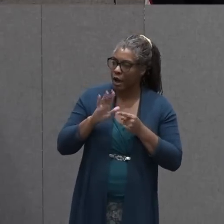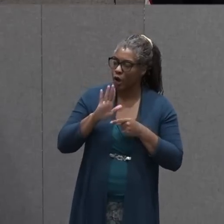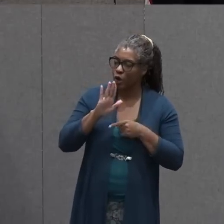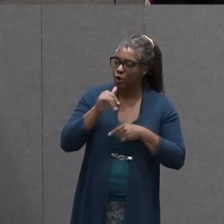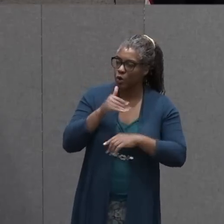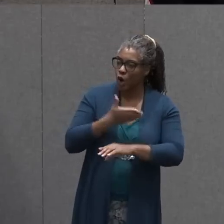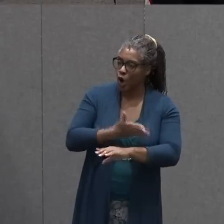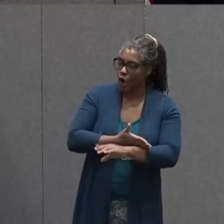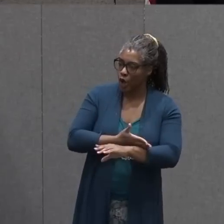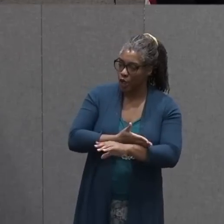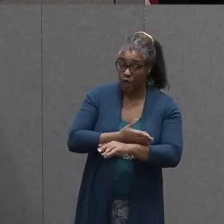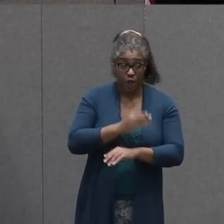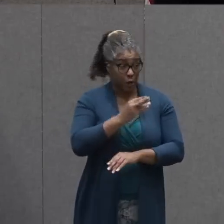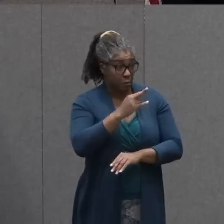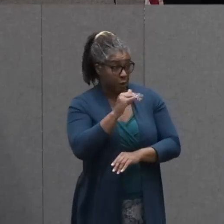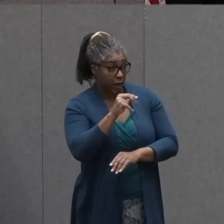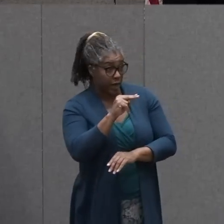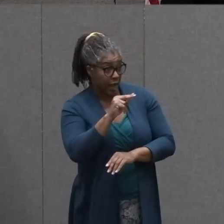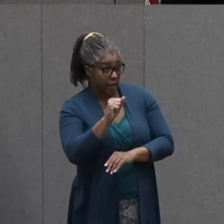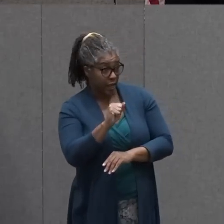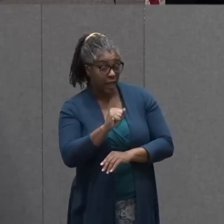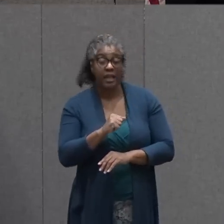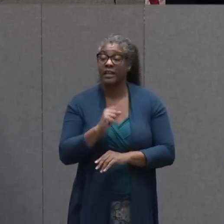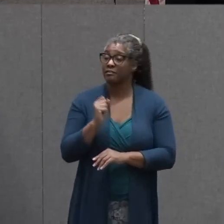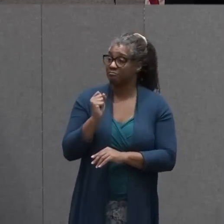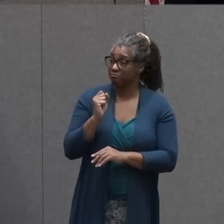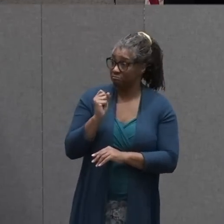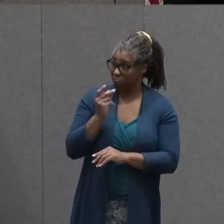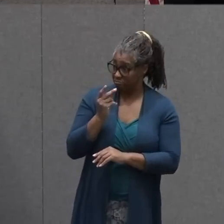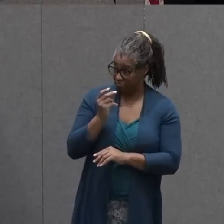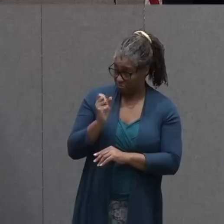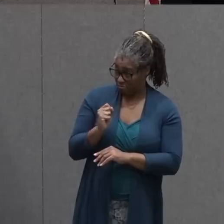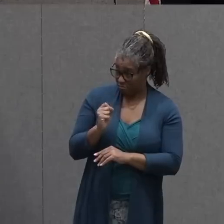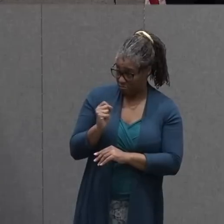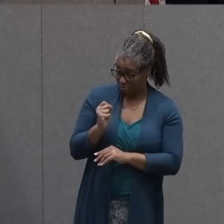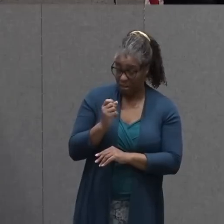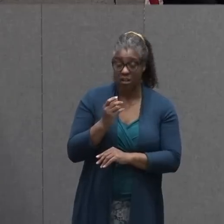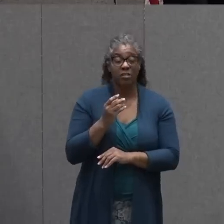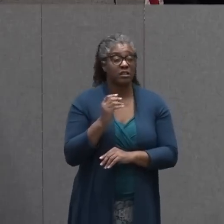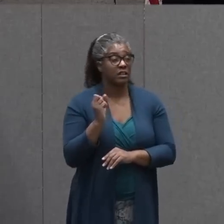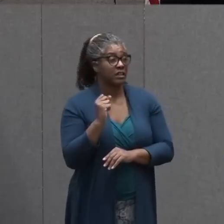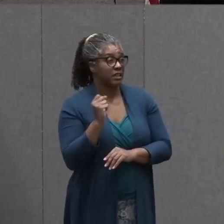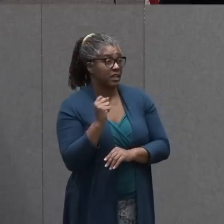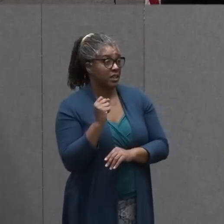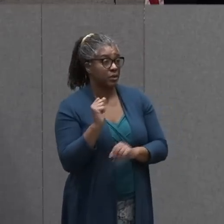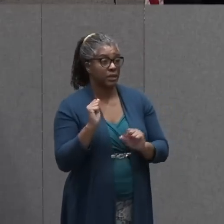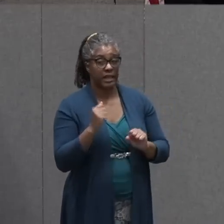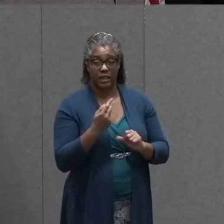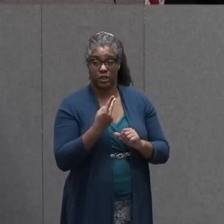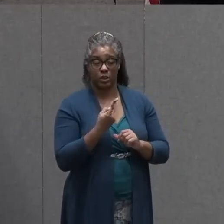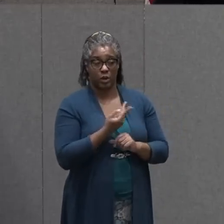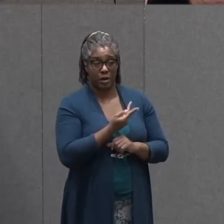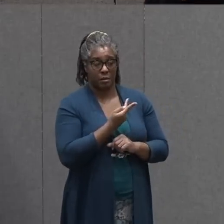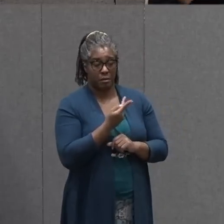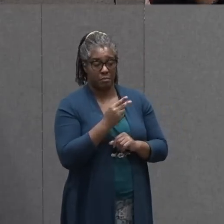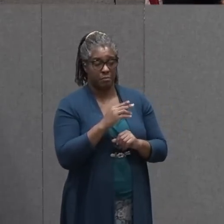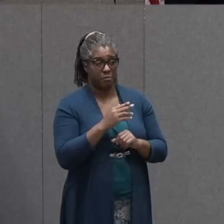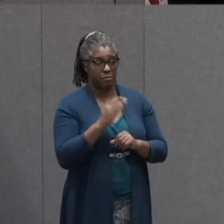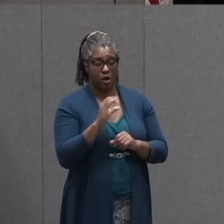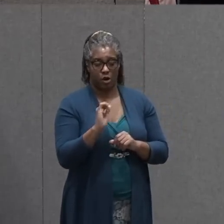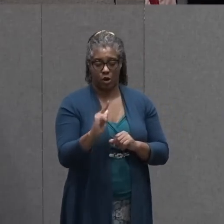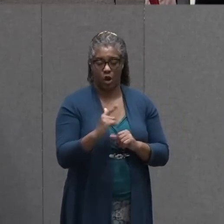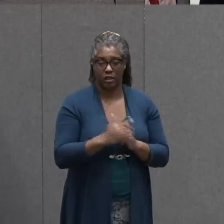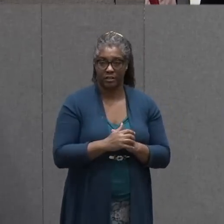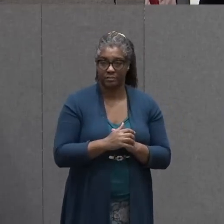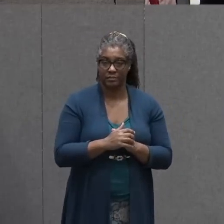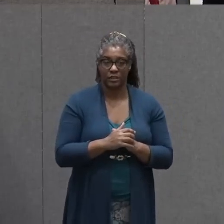Brianna. Okay. Let's do a partner poem. Okay. Okay. Let's see. We don't even need to write it down. No, let's just say it out loud. Brianna, that's